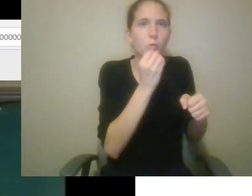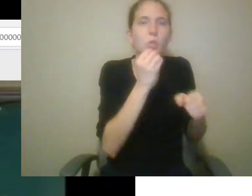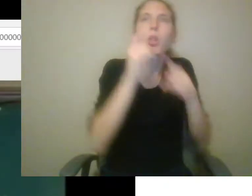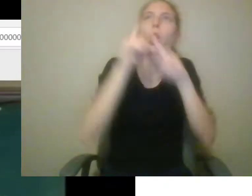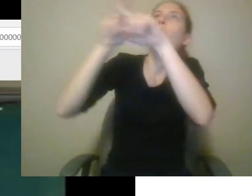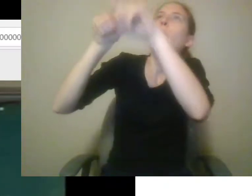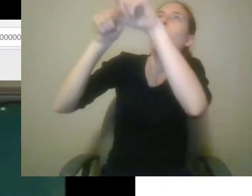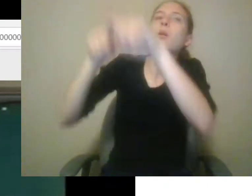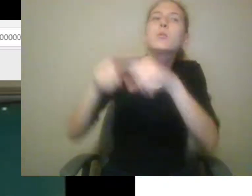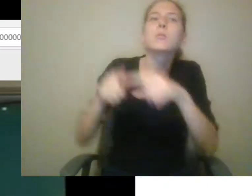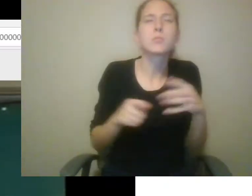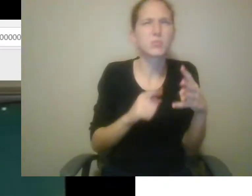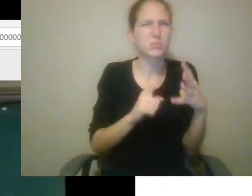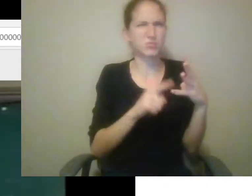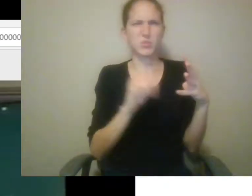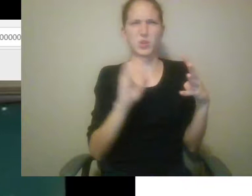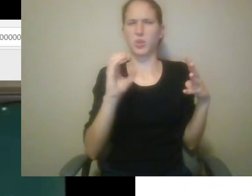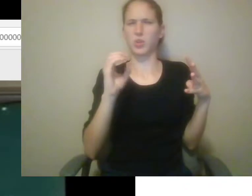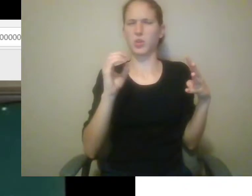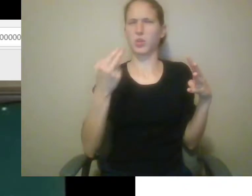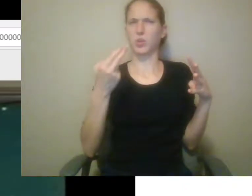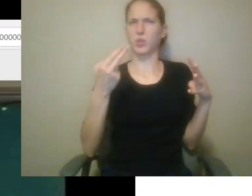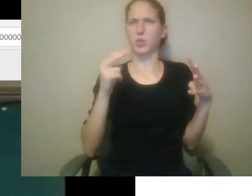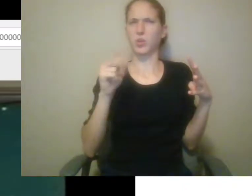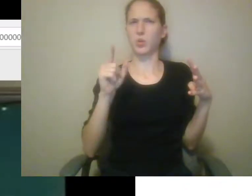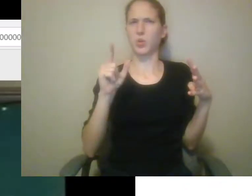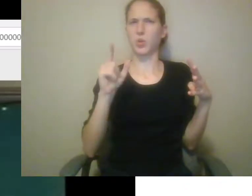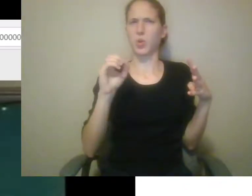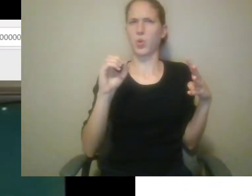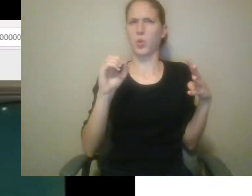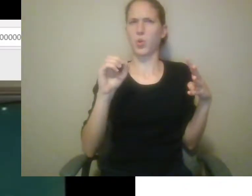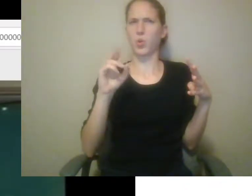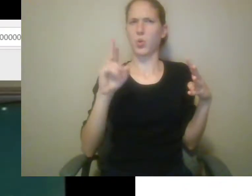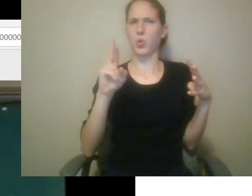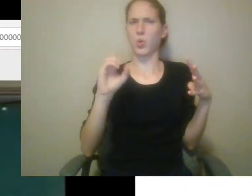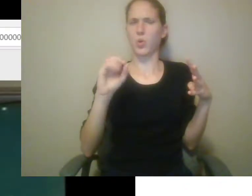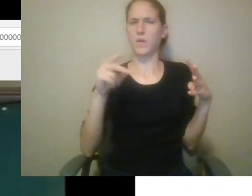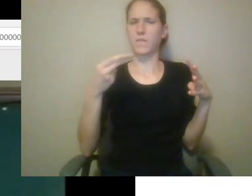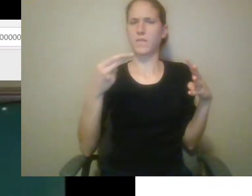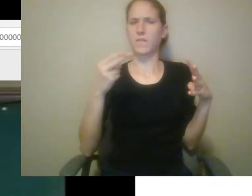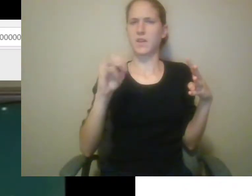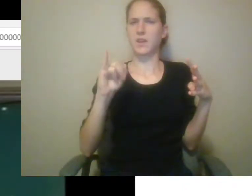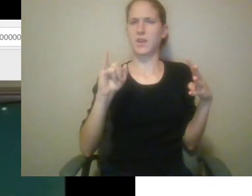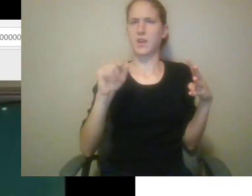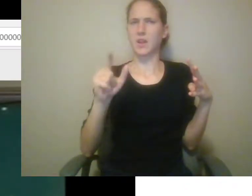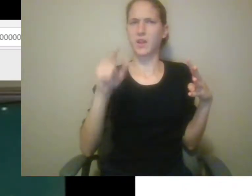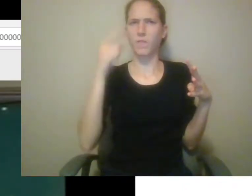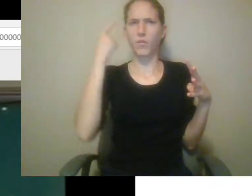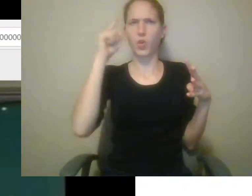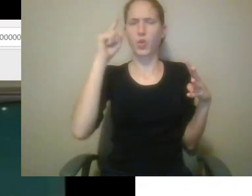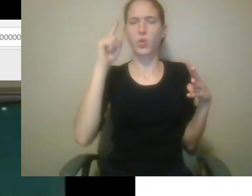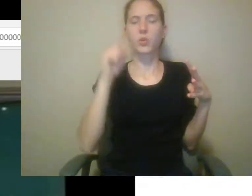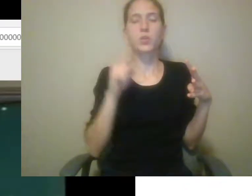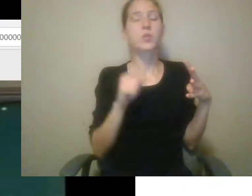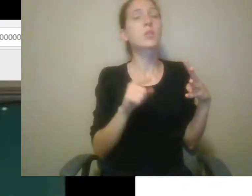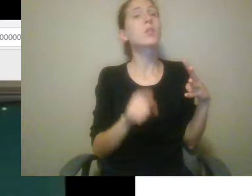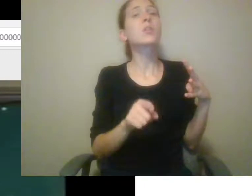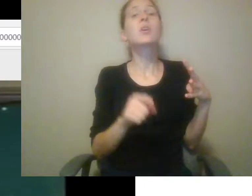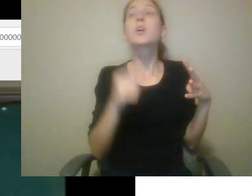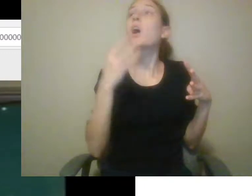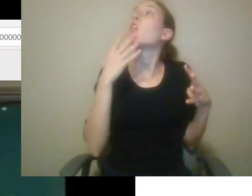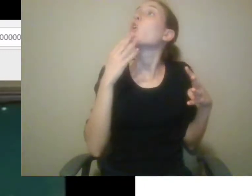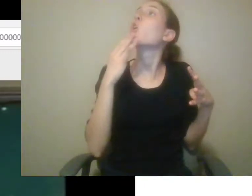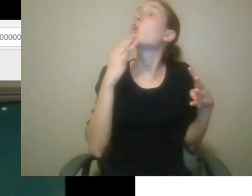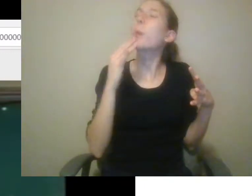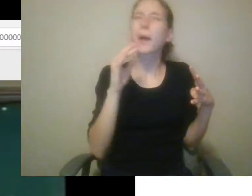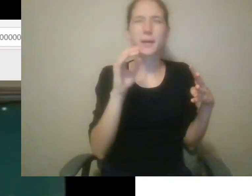What about the chlorophyll? What do you think the chlorophyll is going to do? Katie? Give it color? Well, it